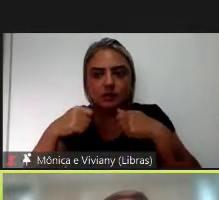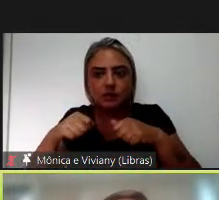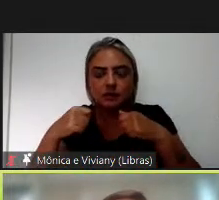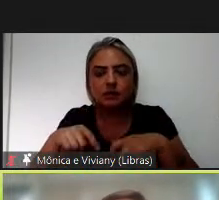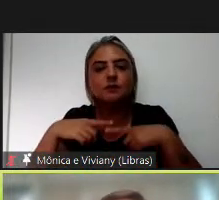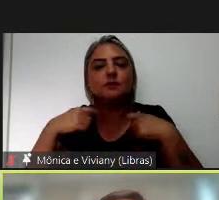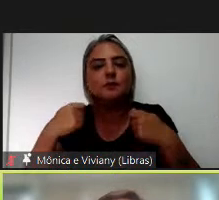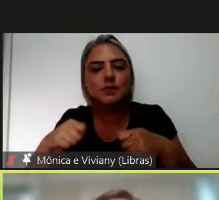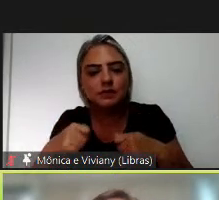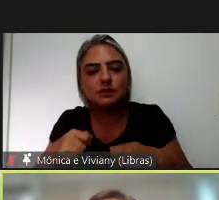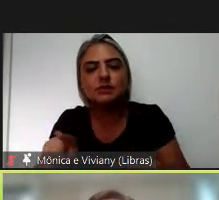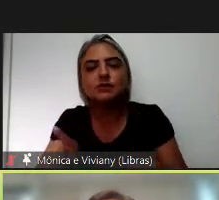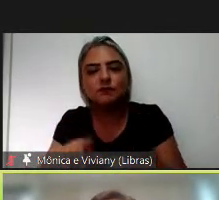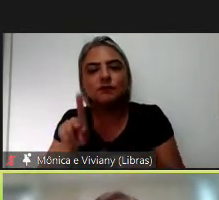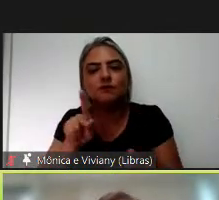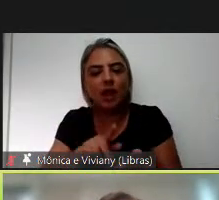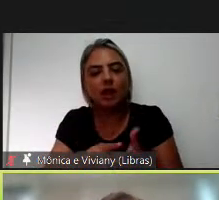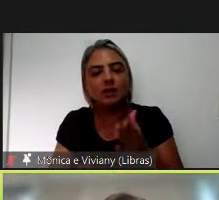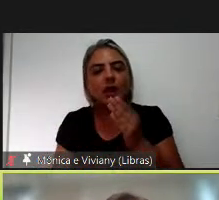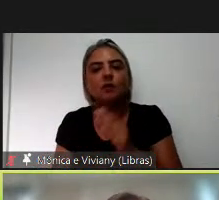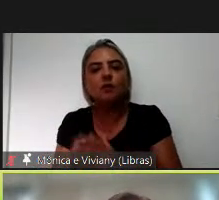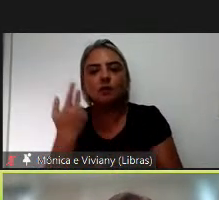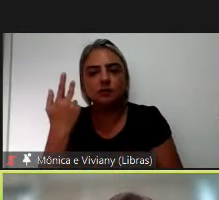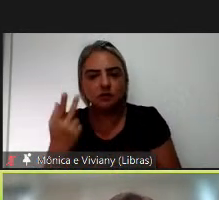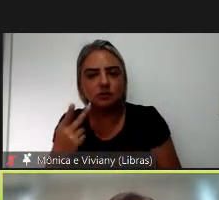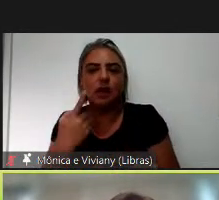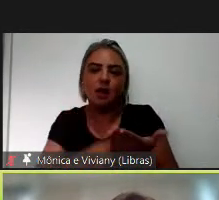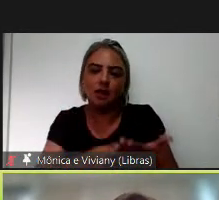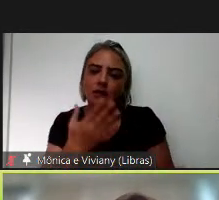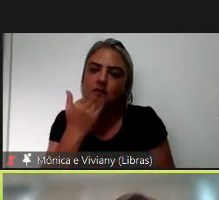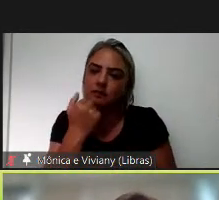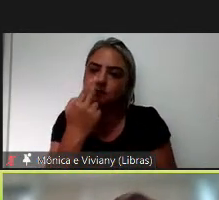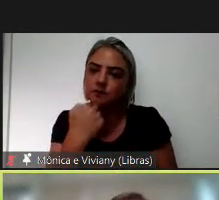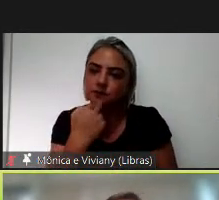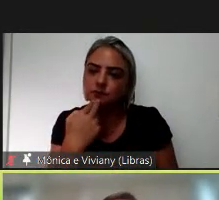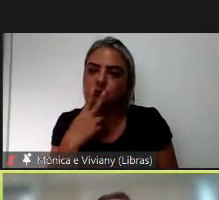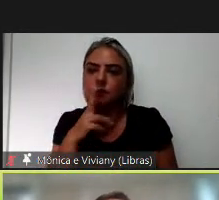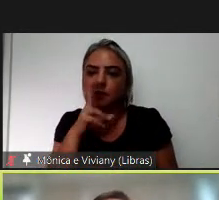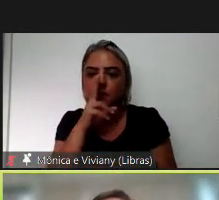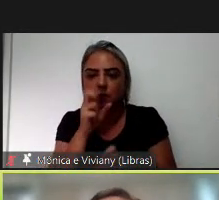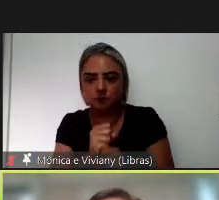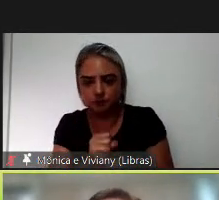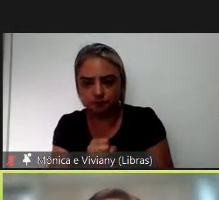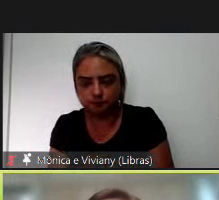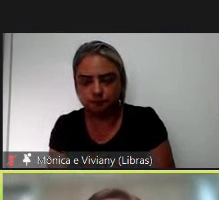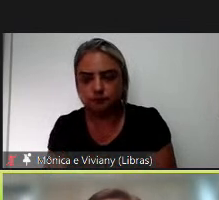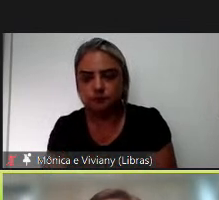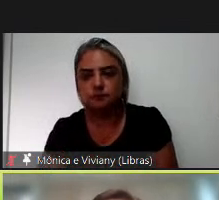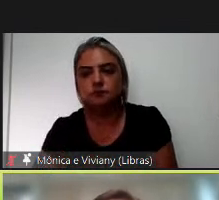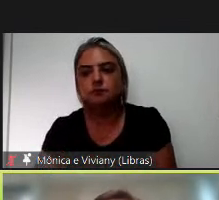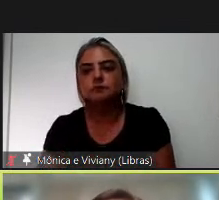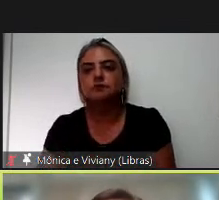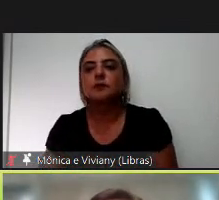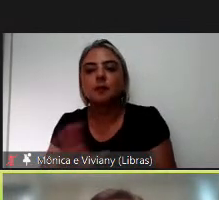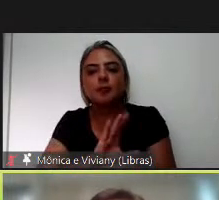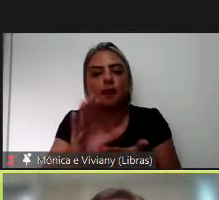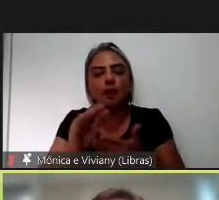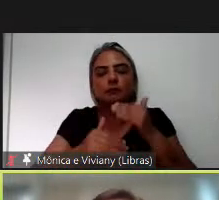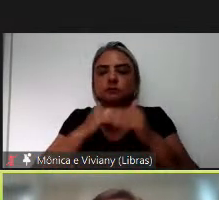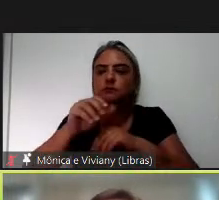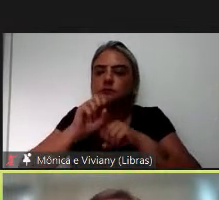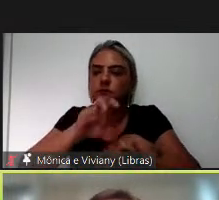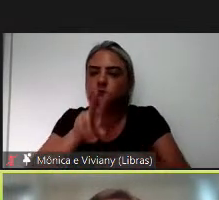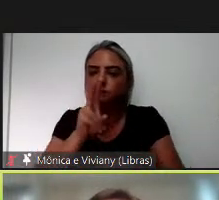in the sector. So there are things that need to happen for this to be strengthened. So